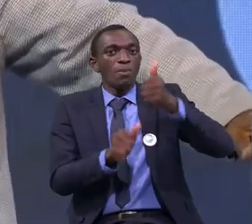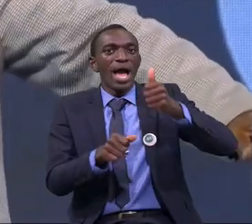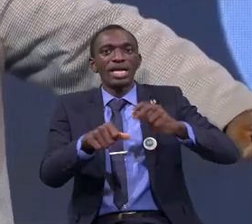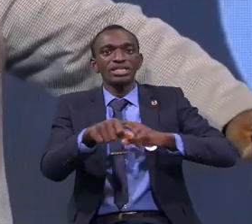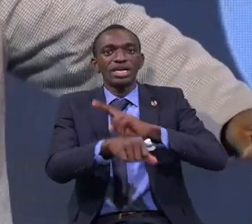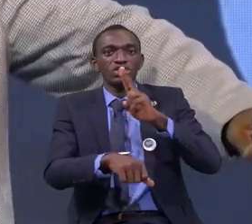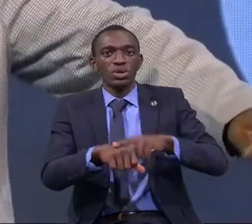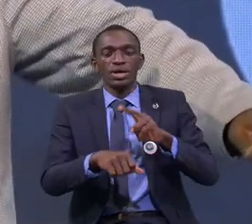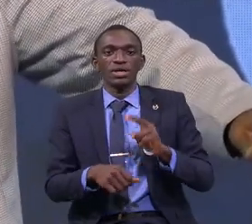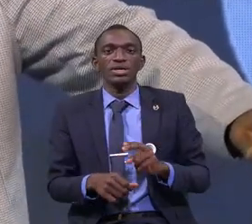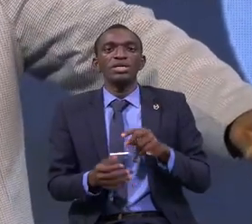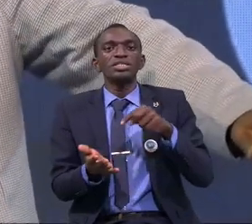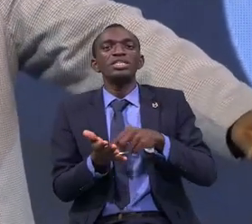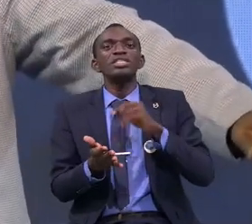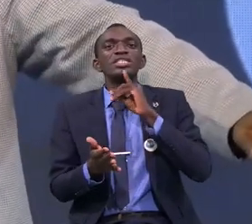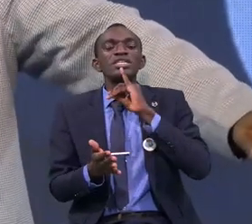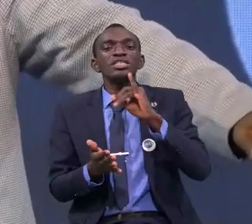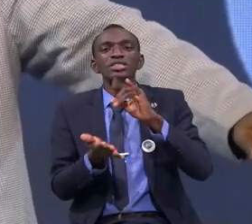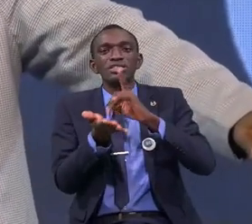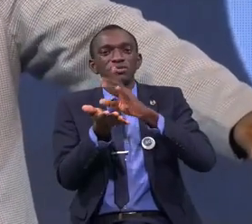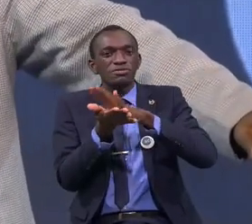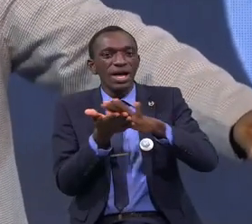This is heavenward transformation.